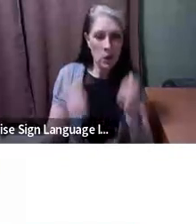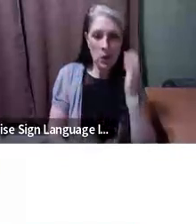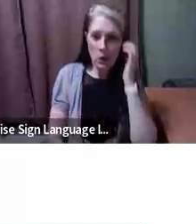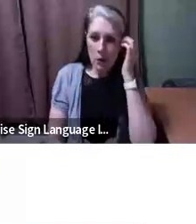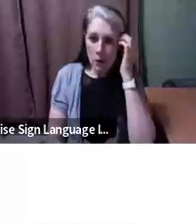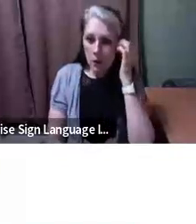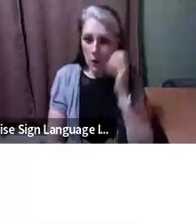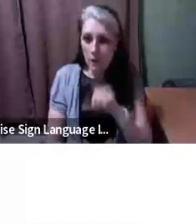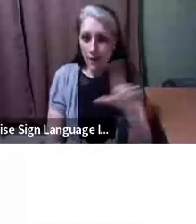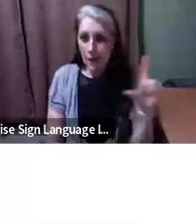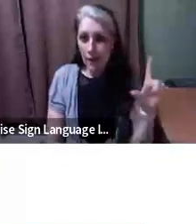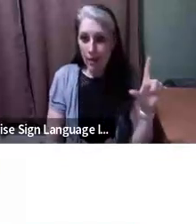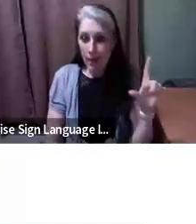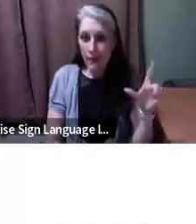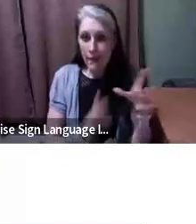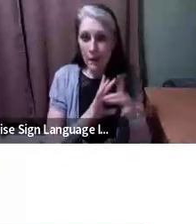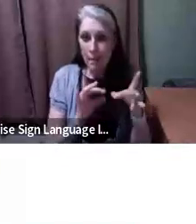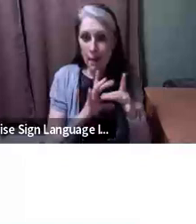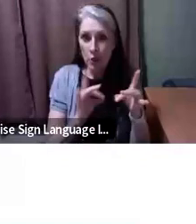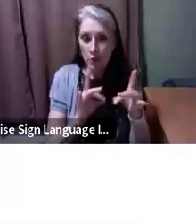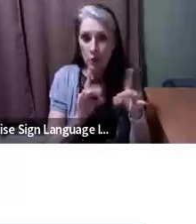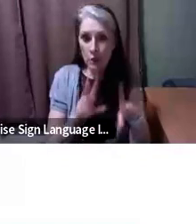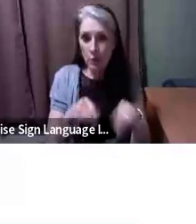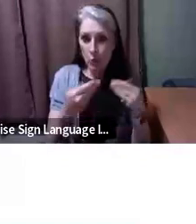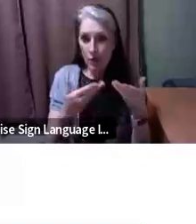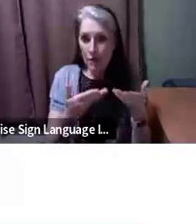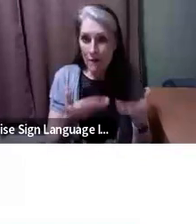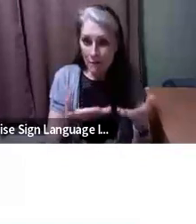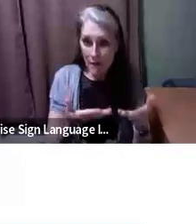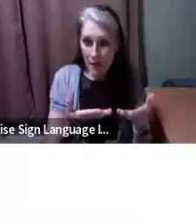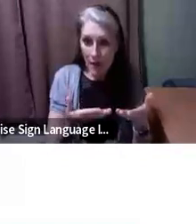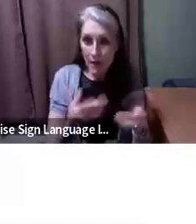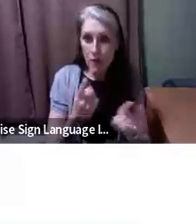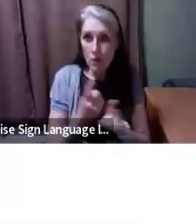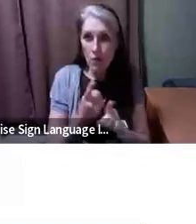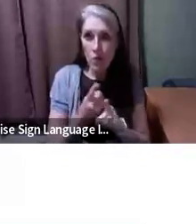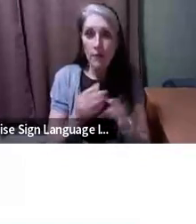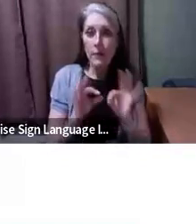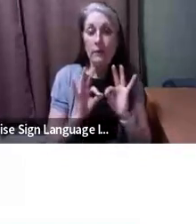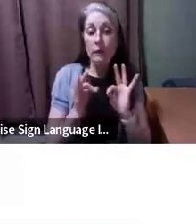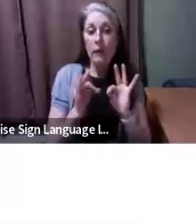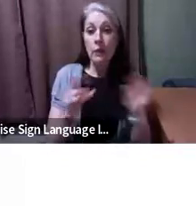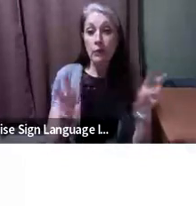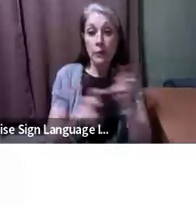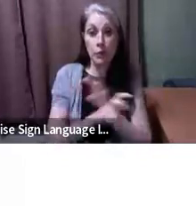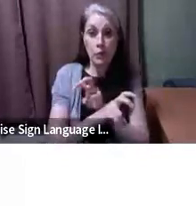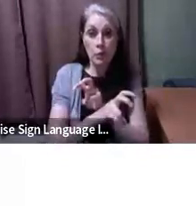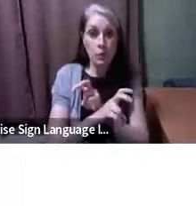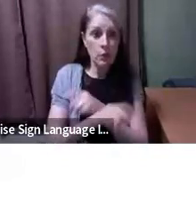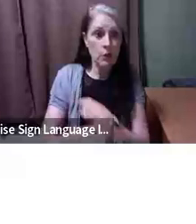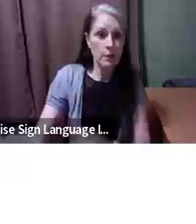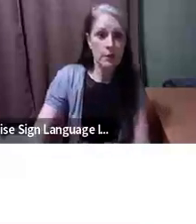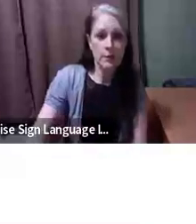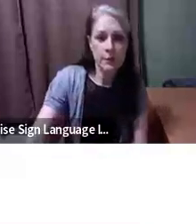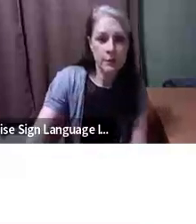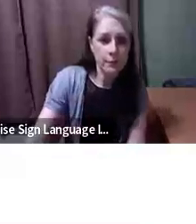The left one mentions the interpretation is provided. Yeah. Yeah. Right. It's very, very clear. Yeah. Oh, sorry.